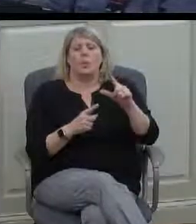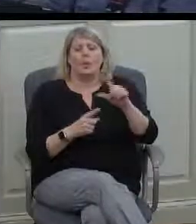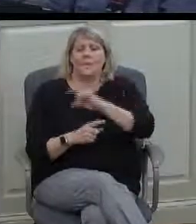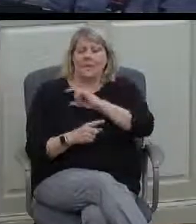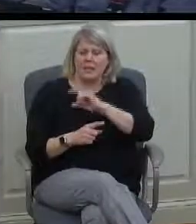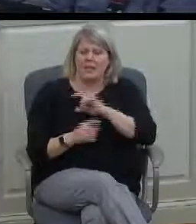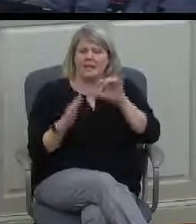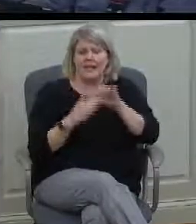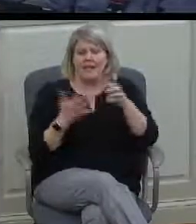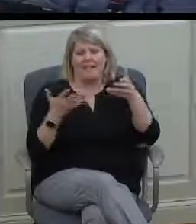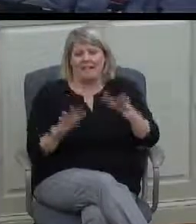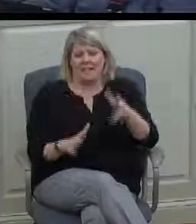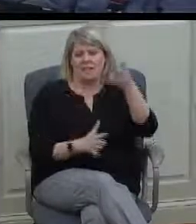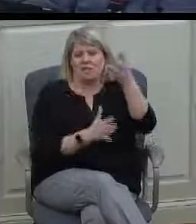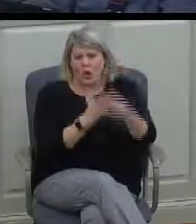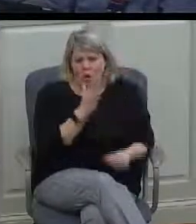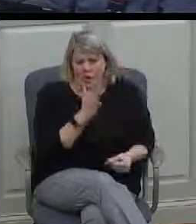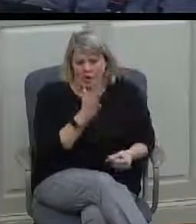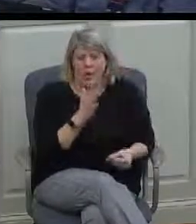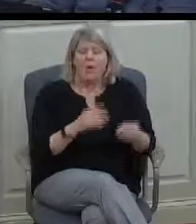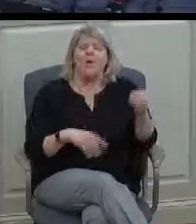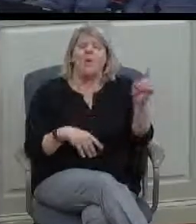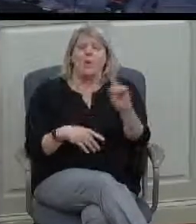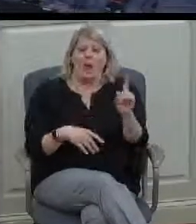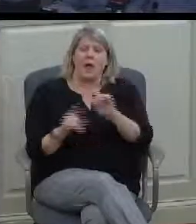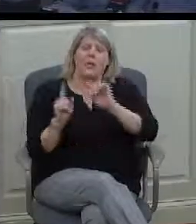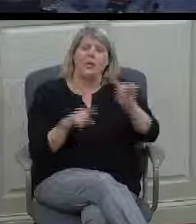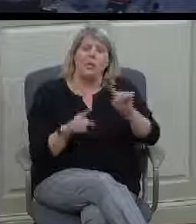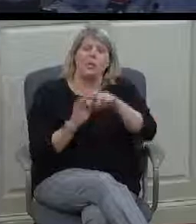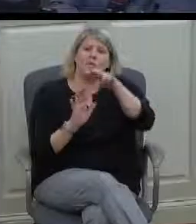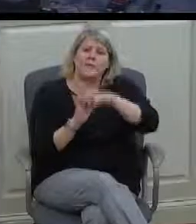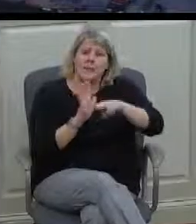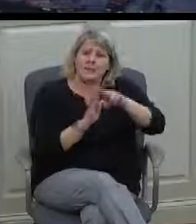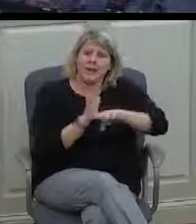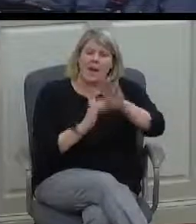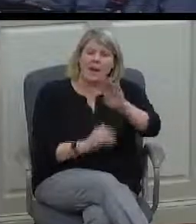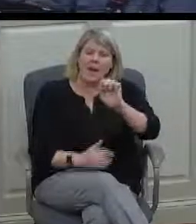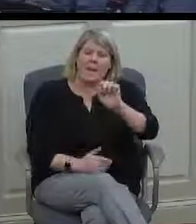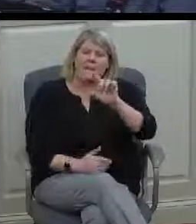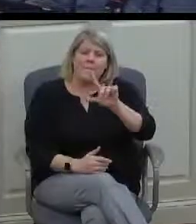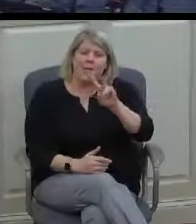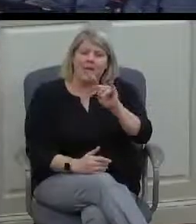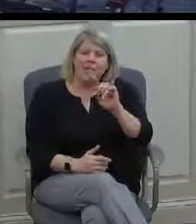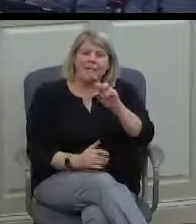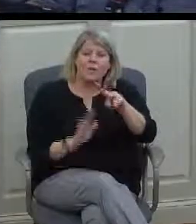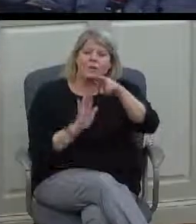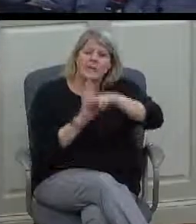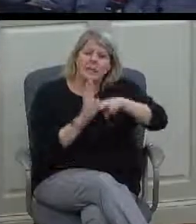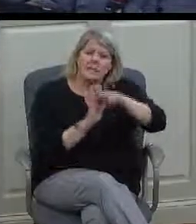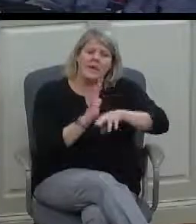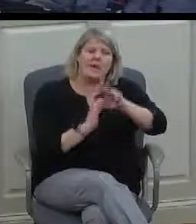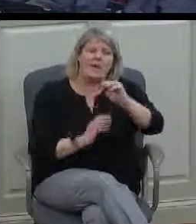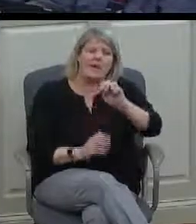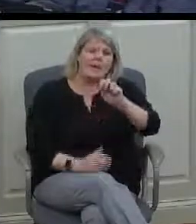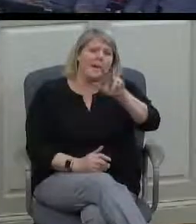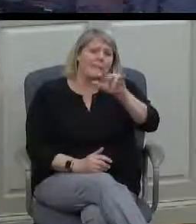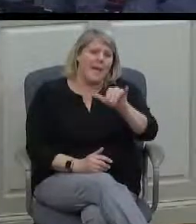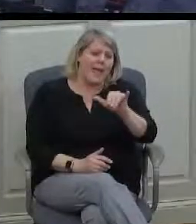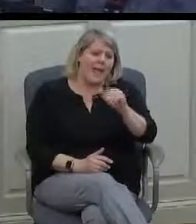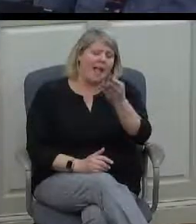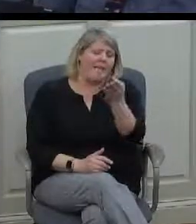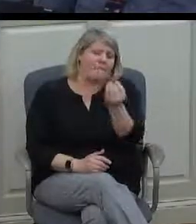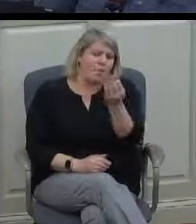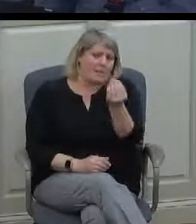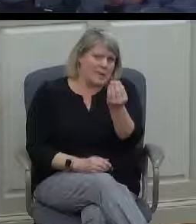a ceremony at Bellevue Cemetery, May 14th at 3 o'clock in the afternoon. That's this May